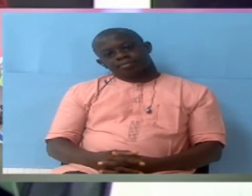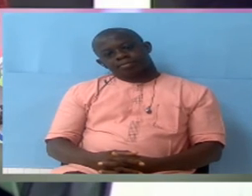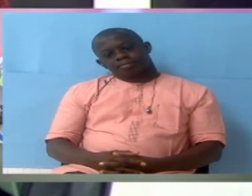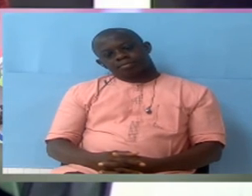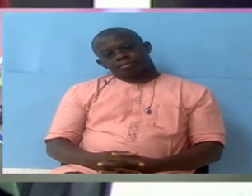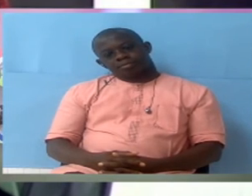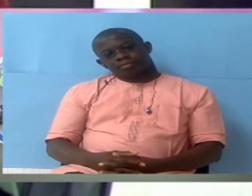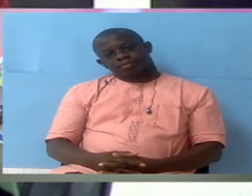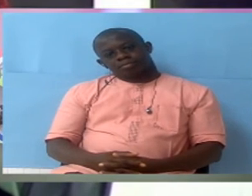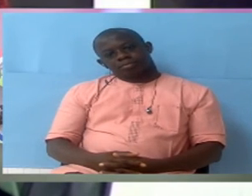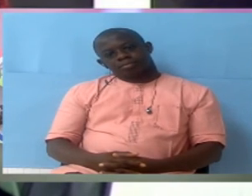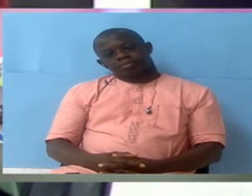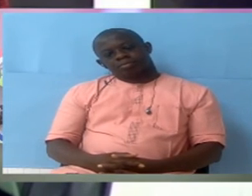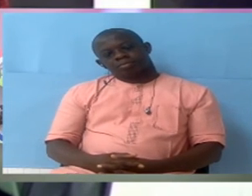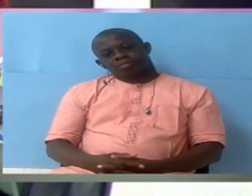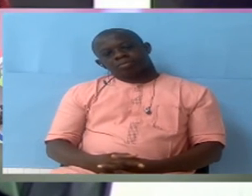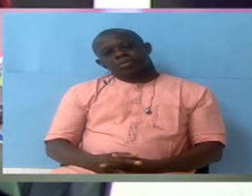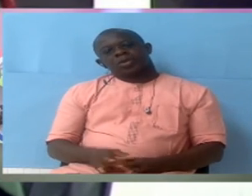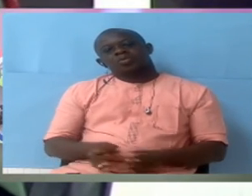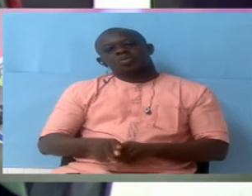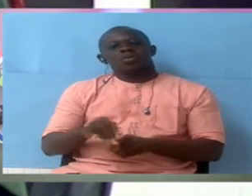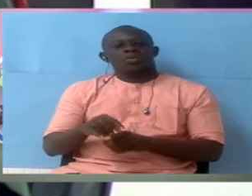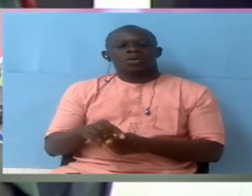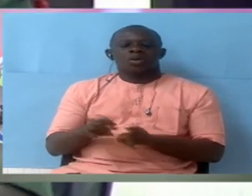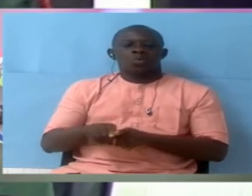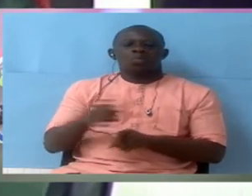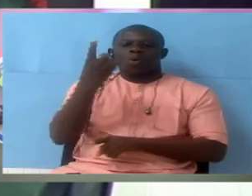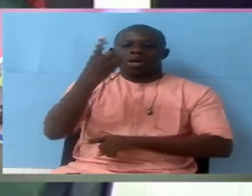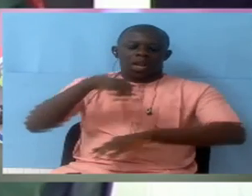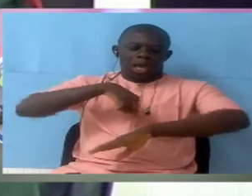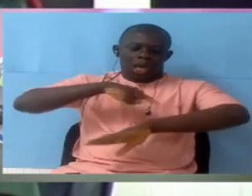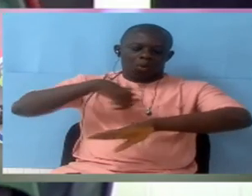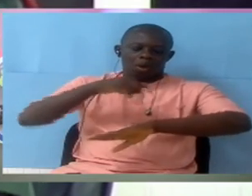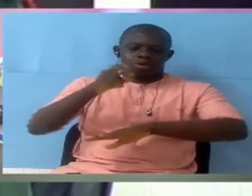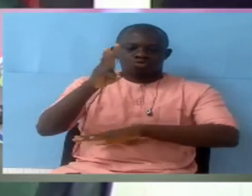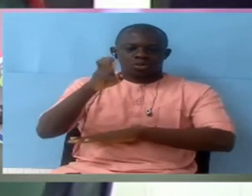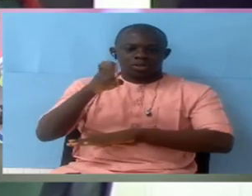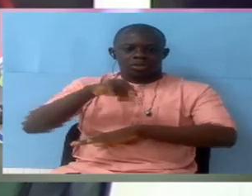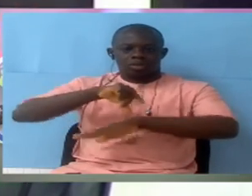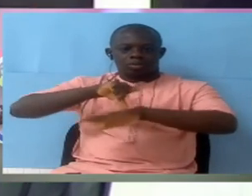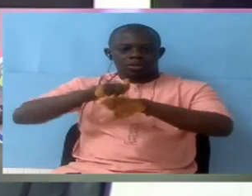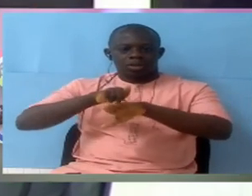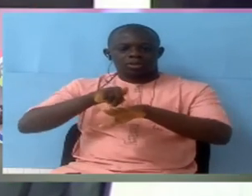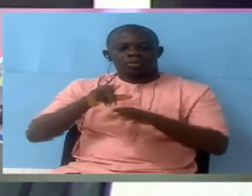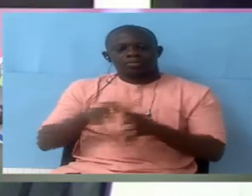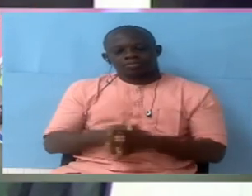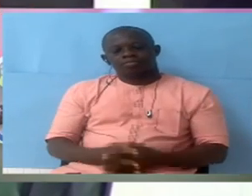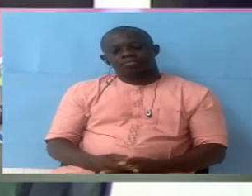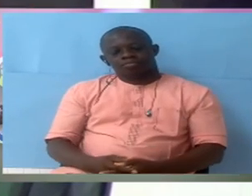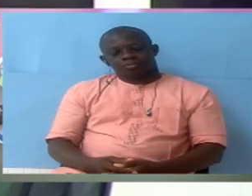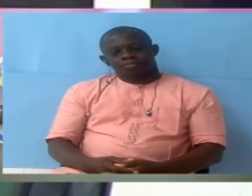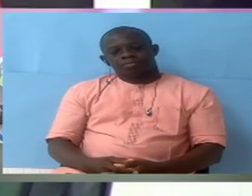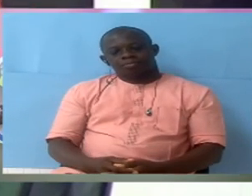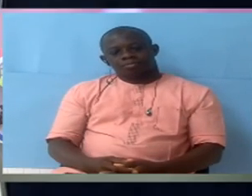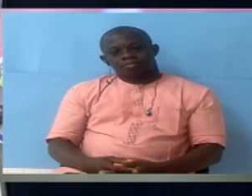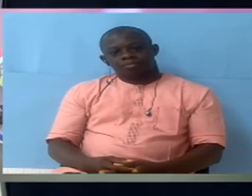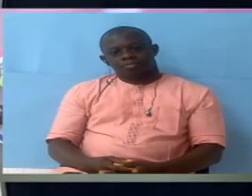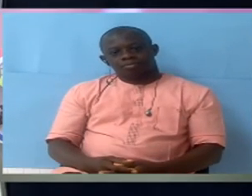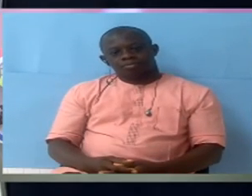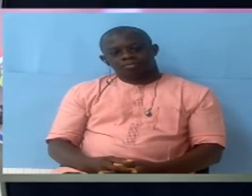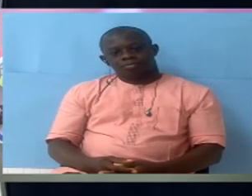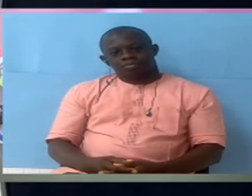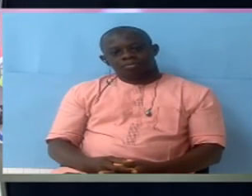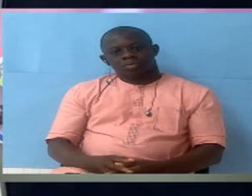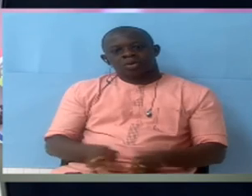5 120 almost 1 hour 20 minutes there about. Mbole sen dal dem na ba ci diri ben waxtu ak ñaar fukki minute. Did